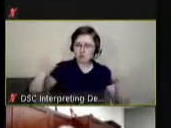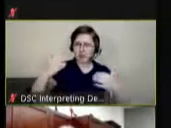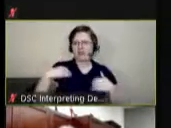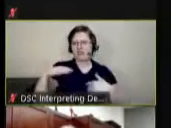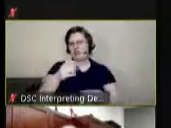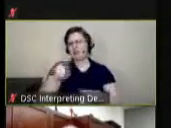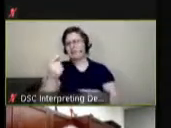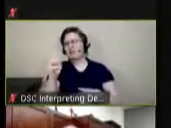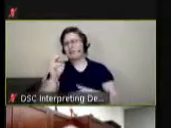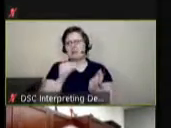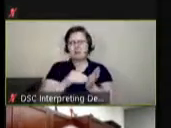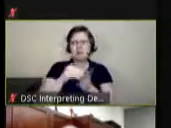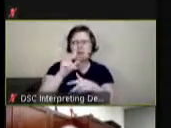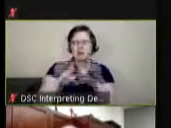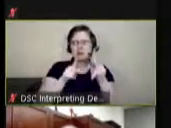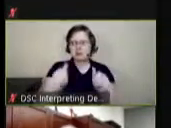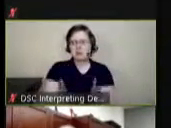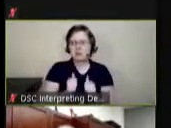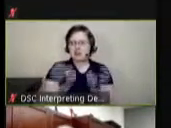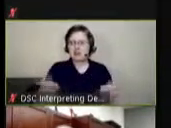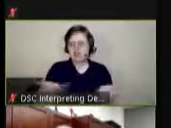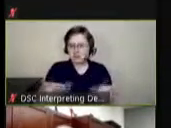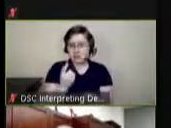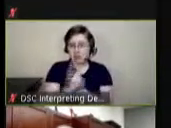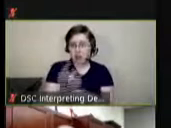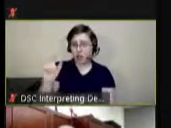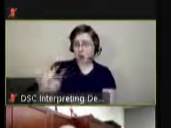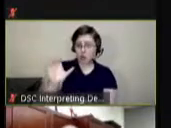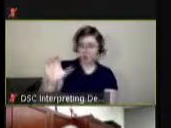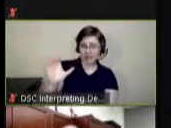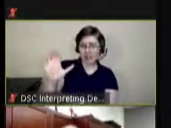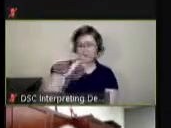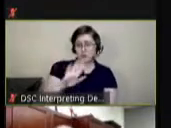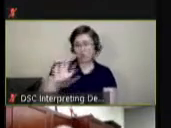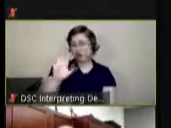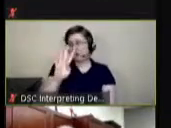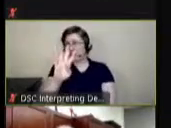million, a little bit more than that. Population of Lucas County is about